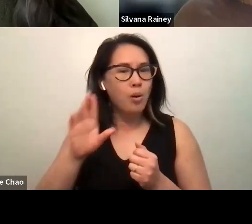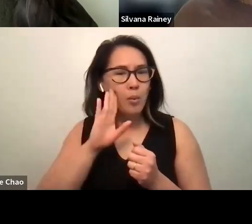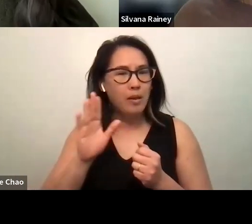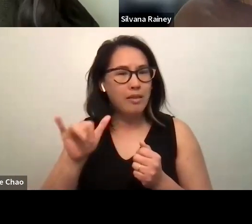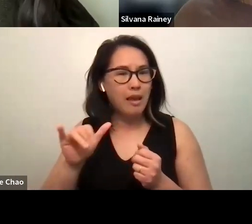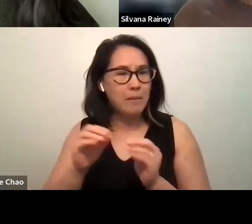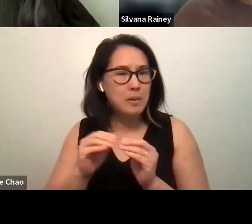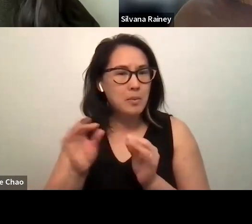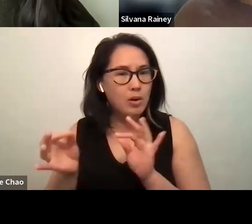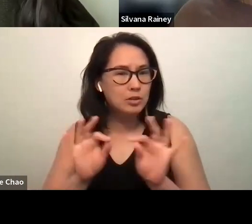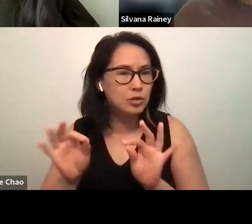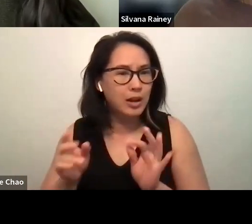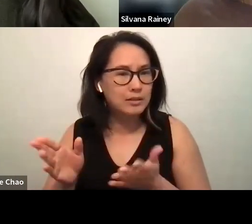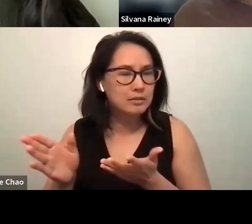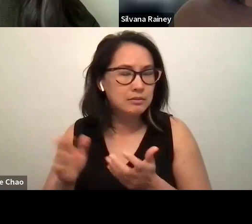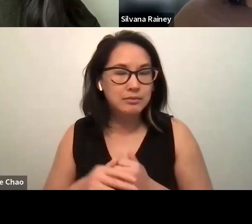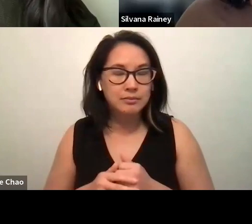it uses sound effects and music?